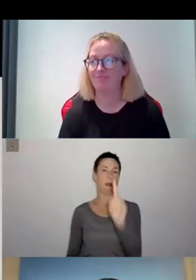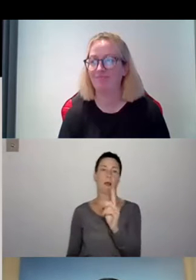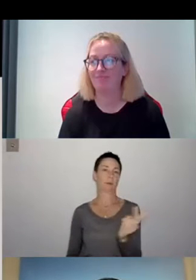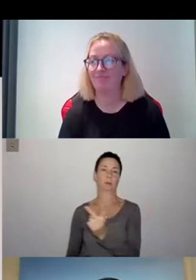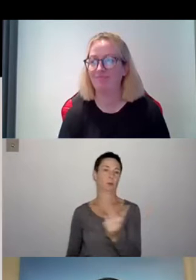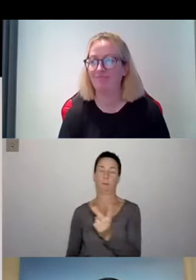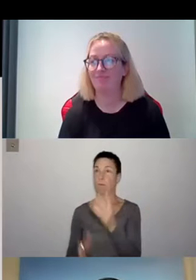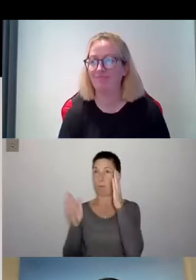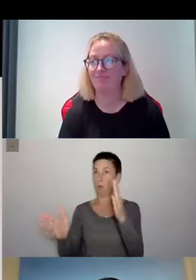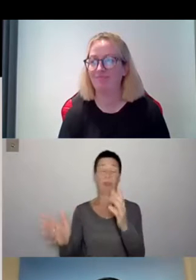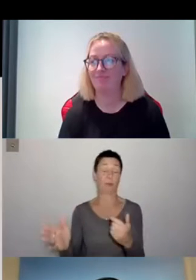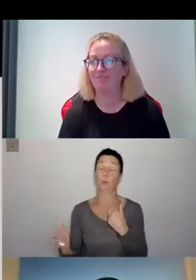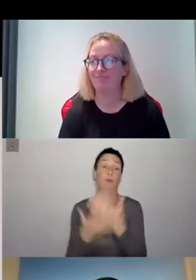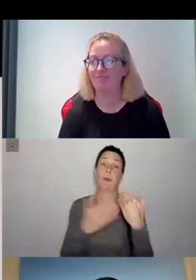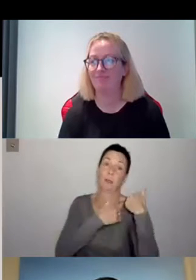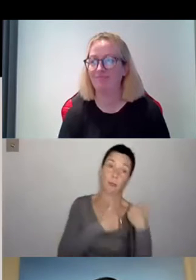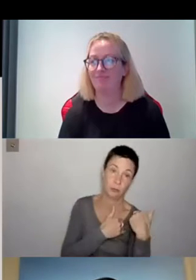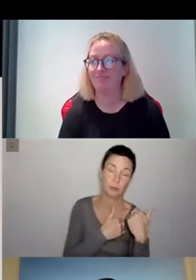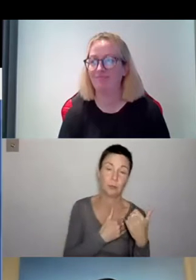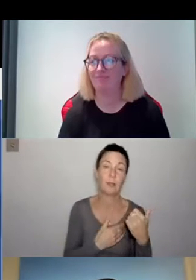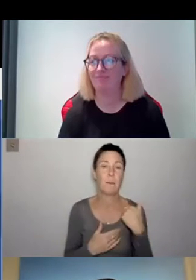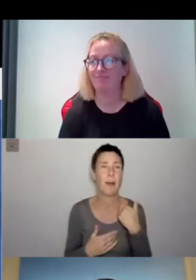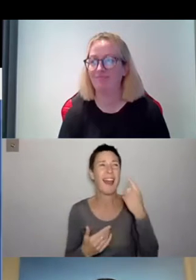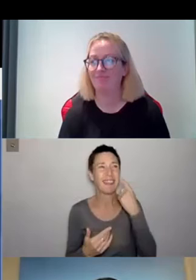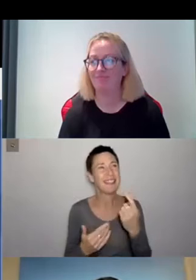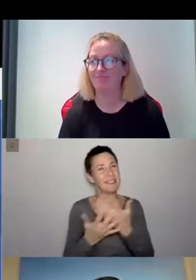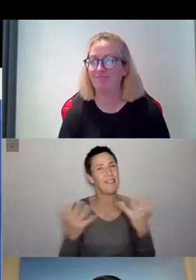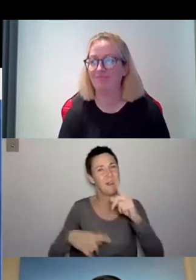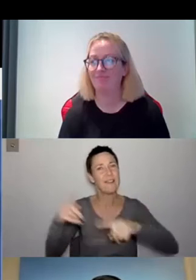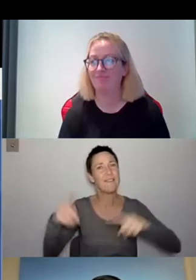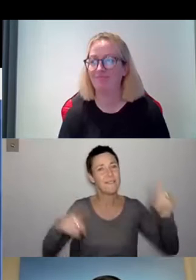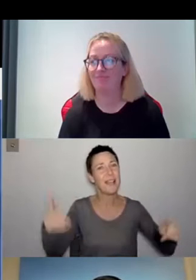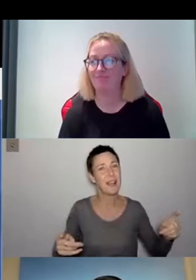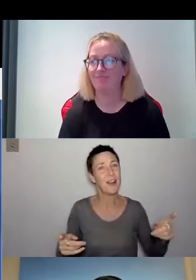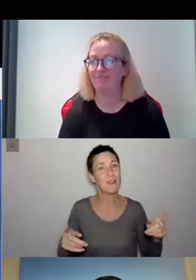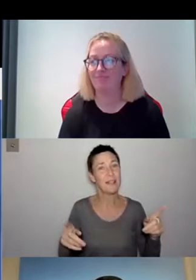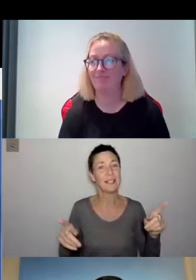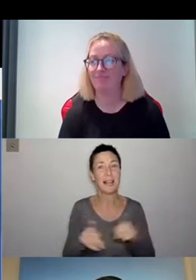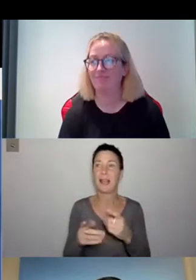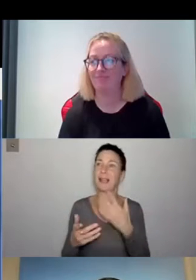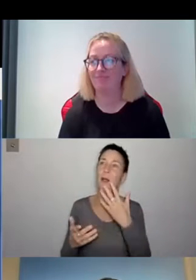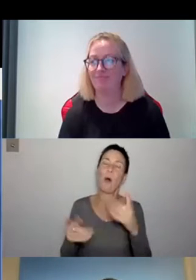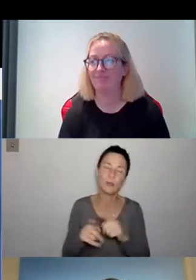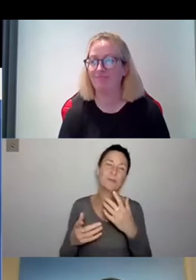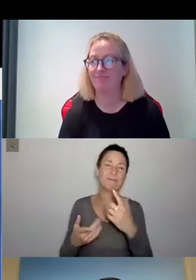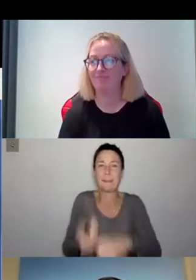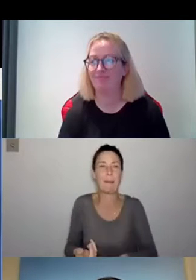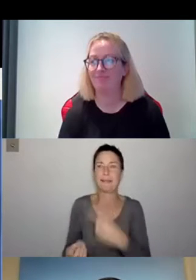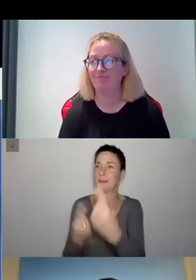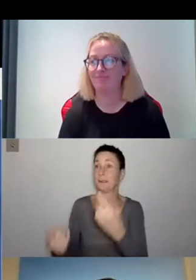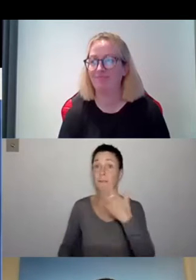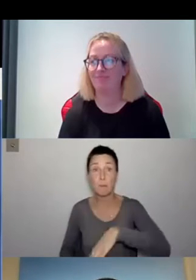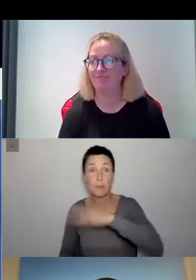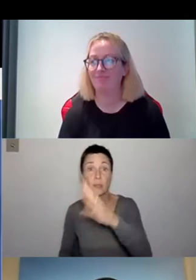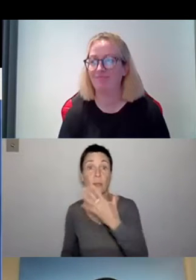very varied, and I think it's like so many factors involved in terms of whether they're brought up with sign language, or whether they learned it later